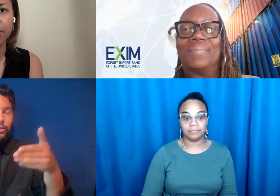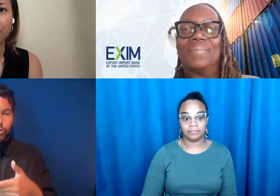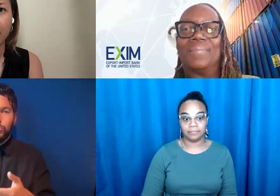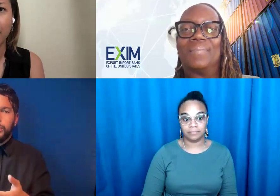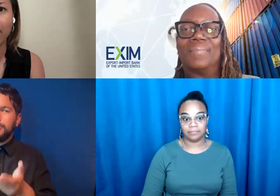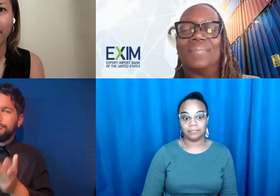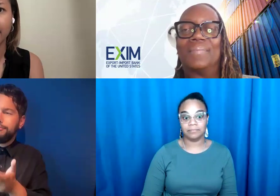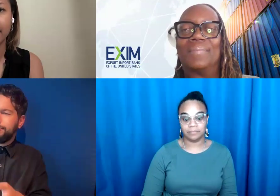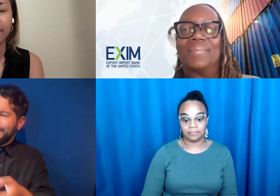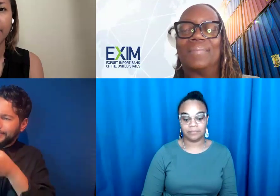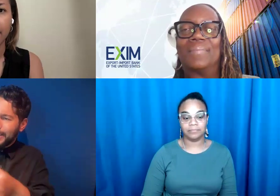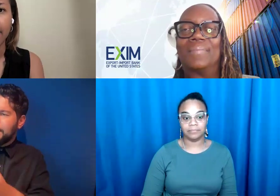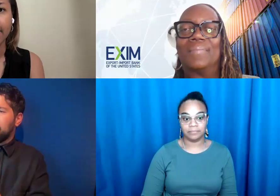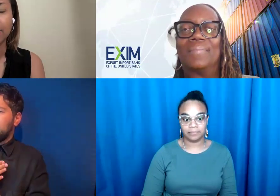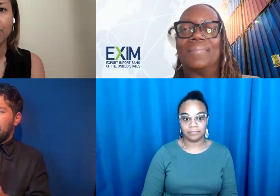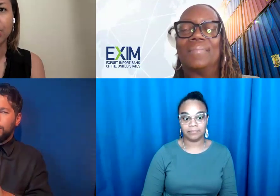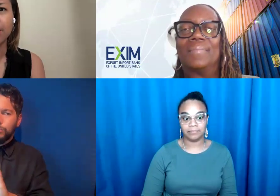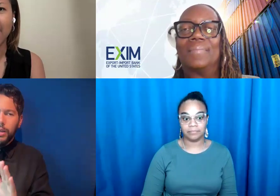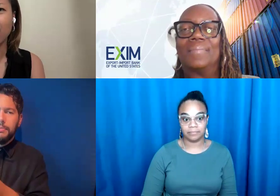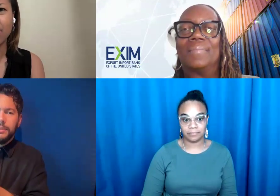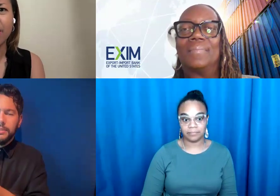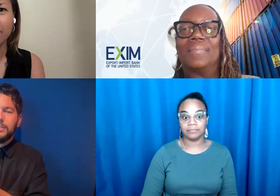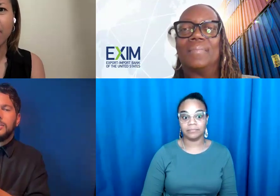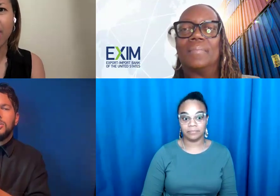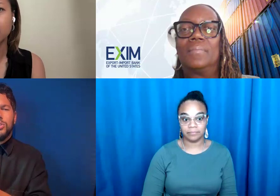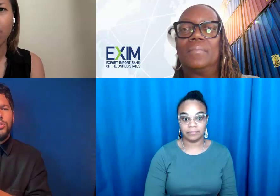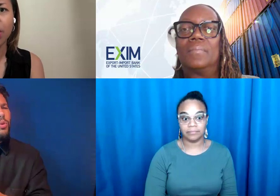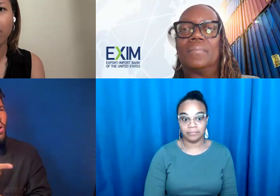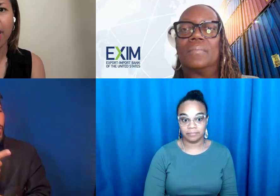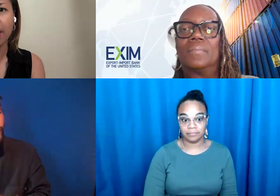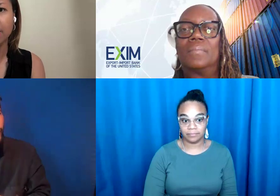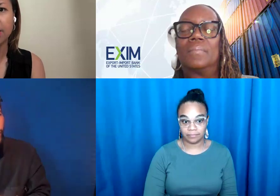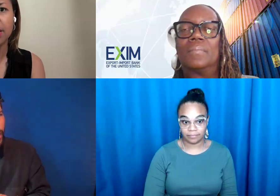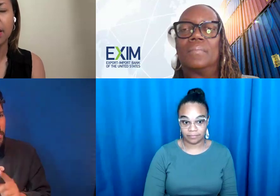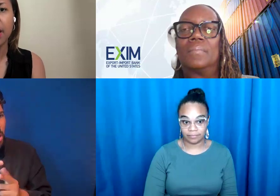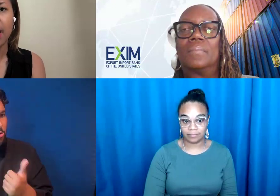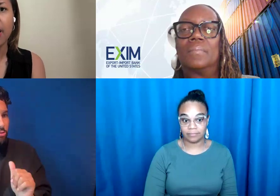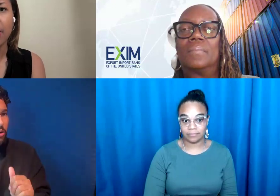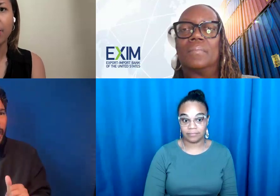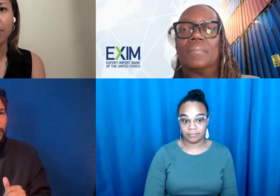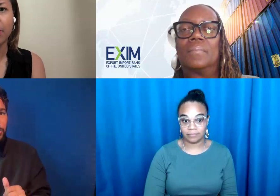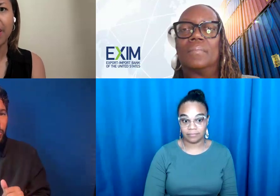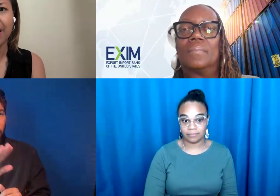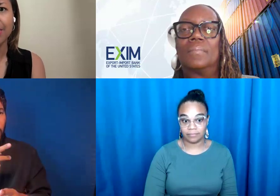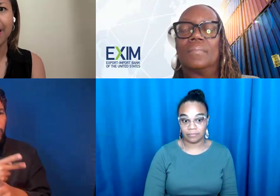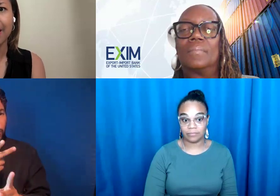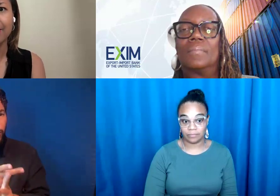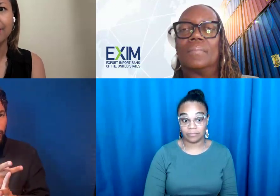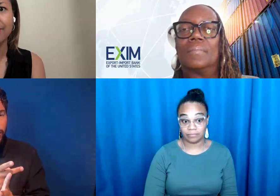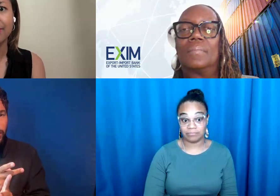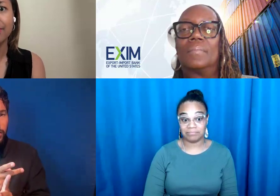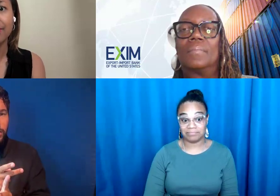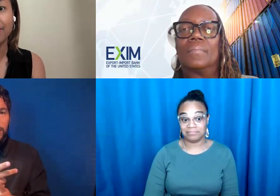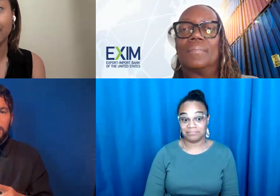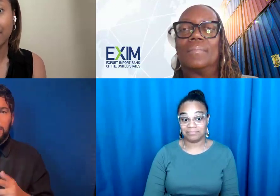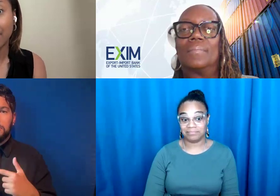talking, and I was explaining to her about my brand, and so she was like, "Have you ever thought about exporting your products?" And I was